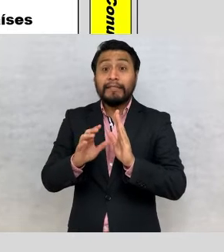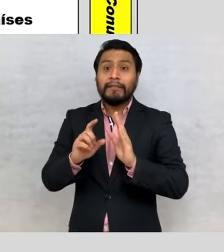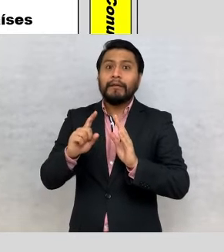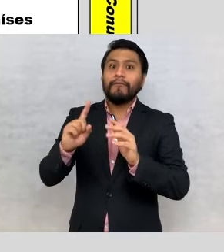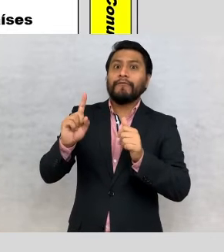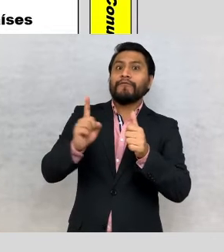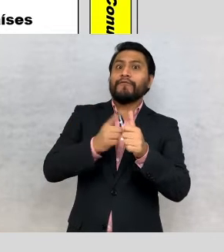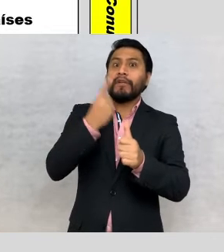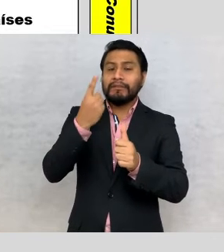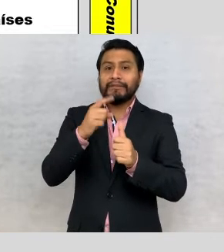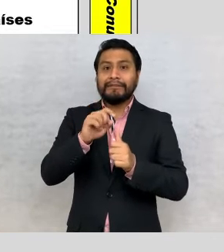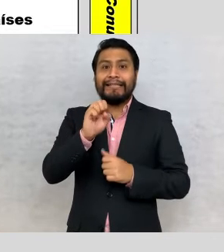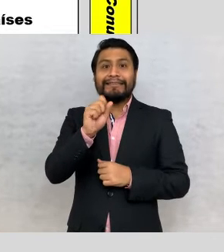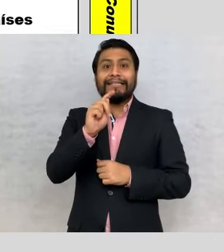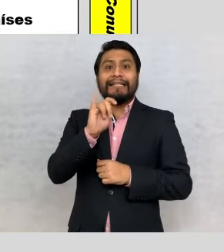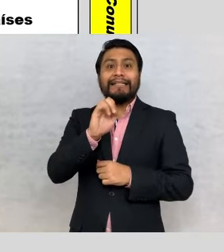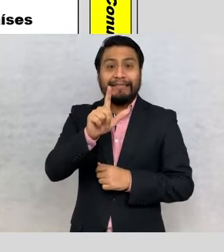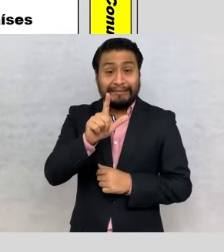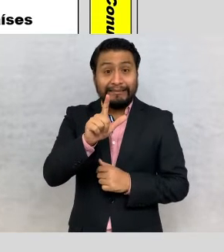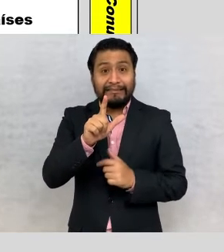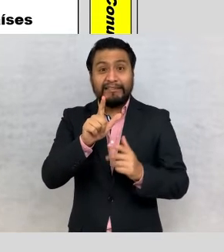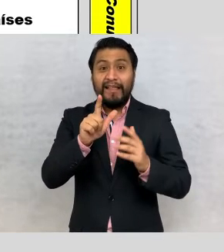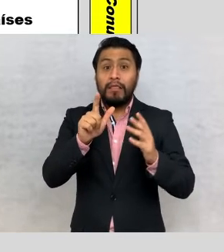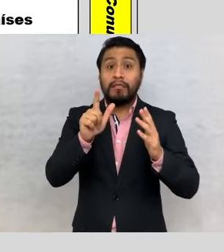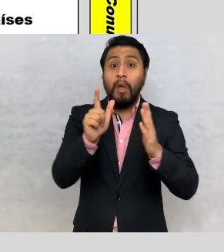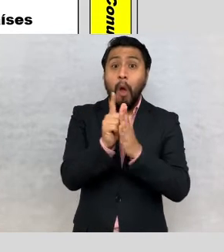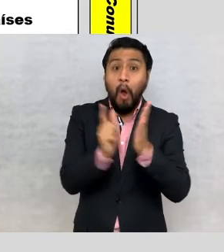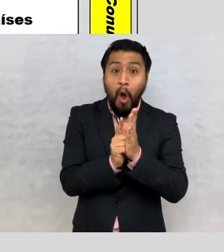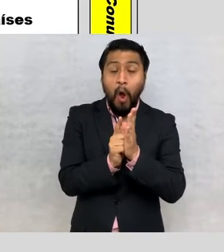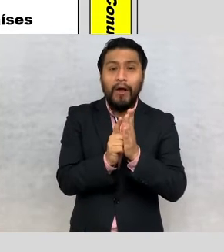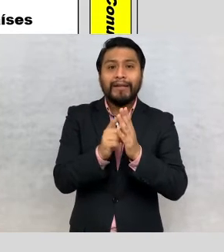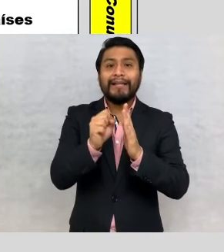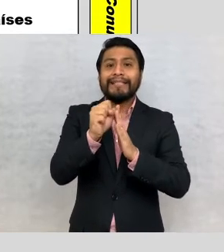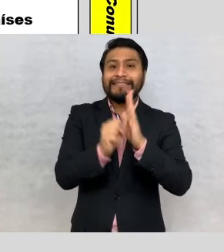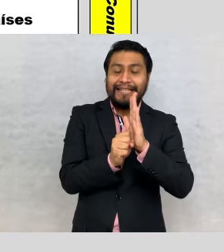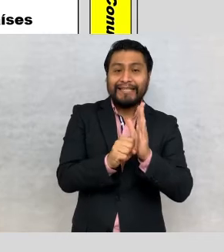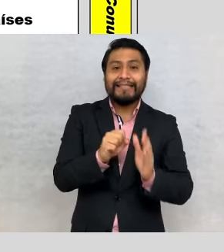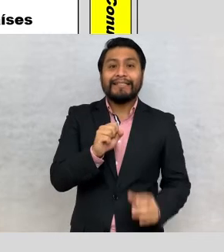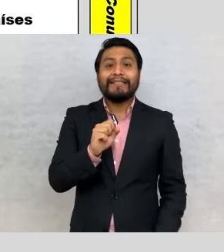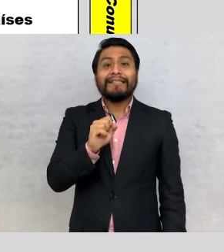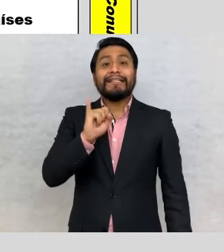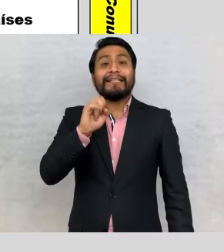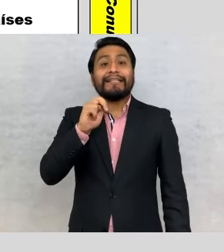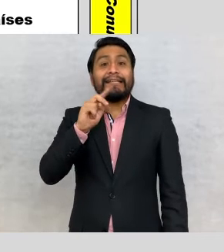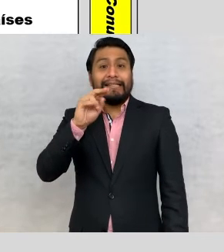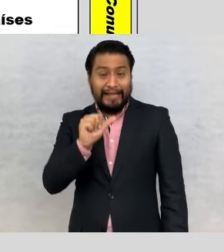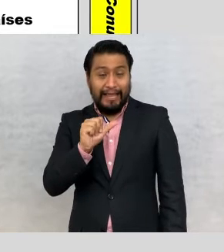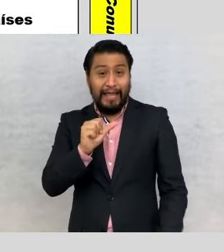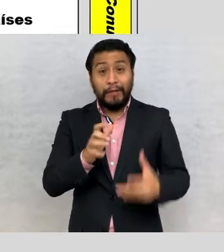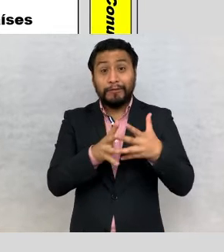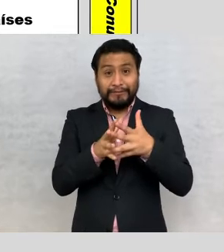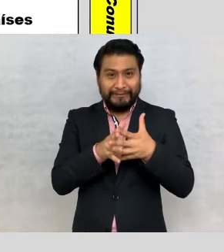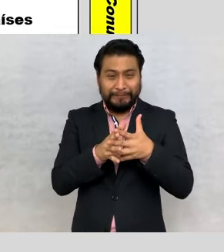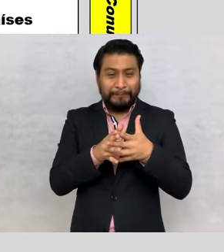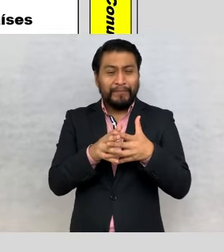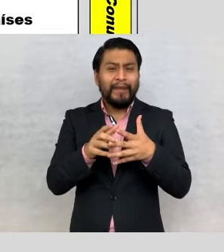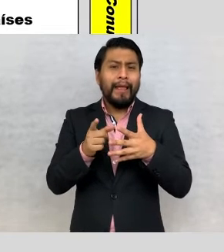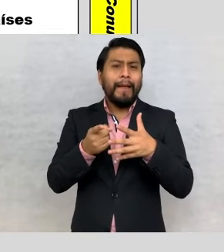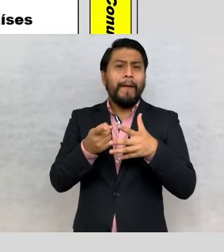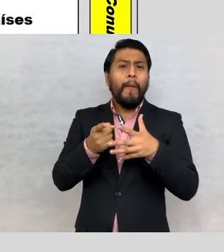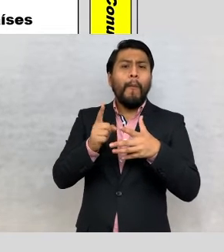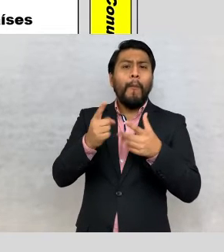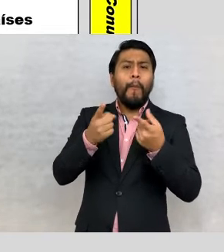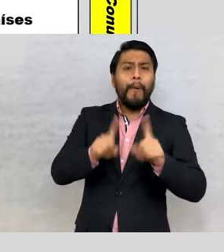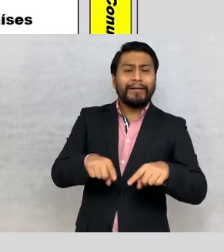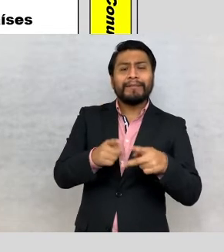sterilization law in the state of Indiana in the United States at the beginning of the last century